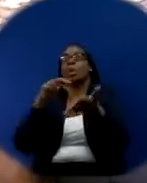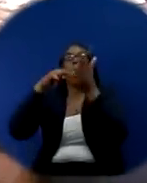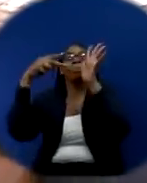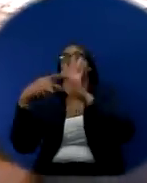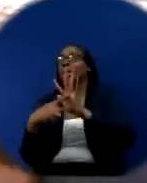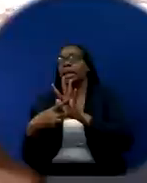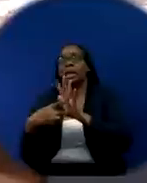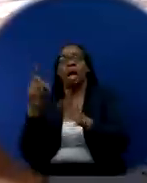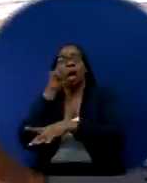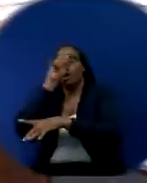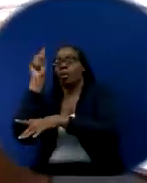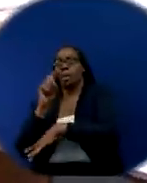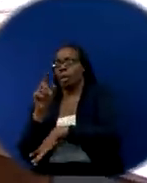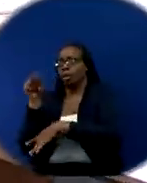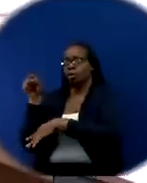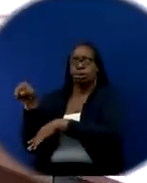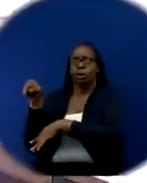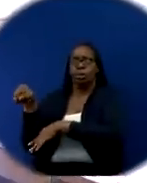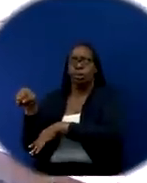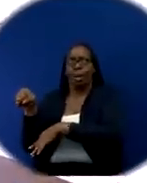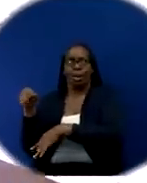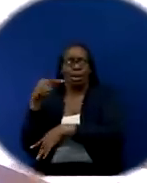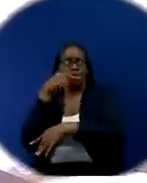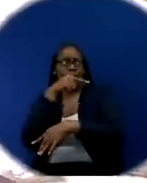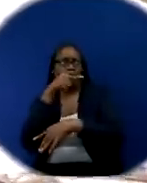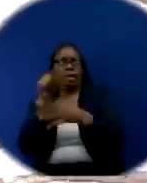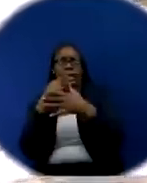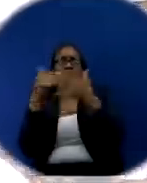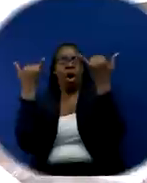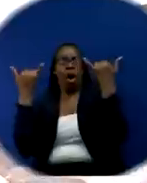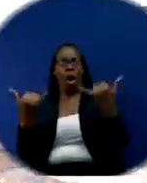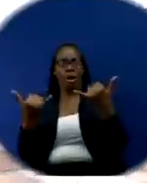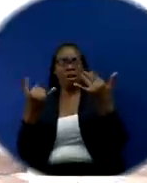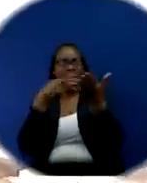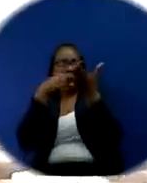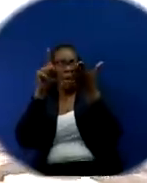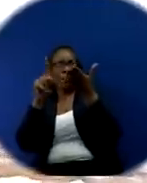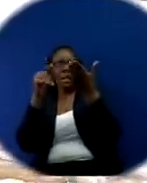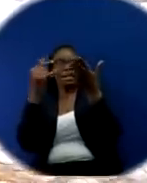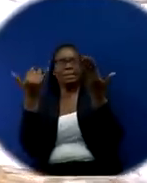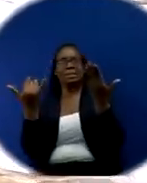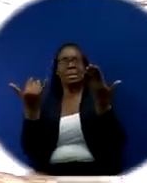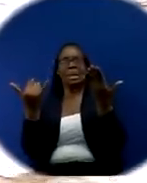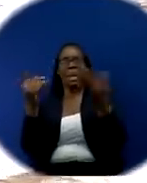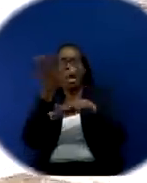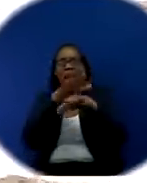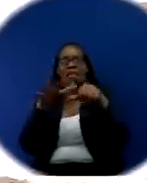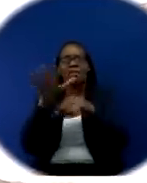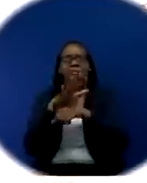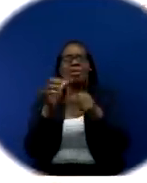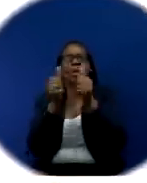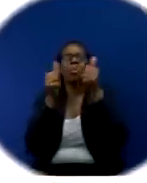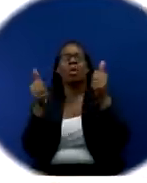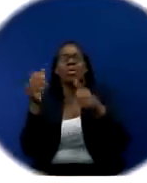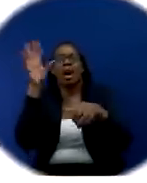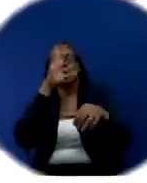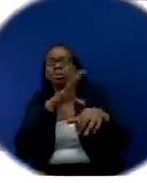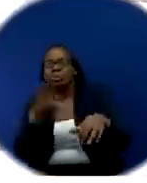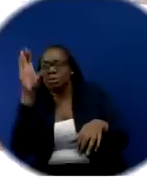Because nobody, even then or now, buys a field without looking at it first.